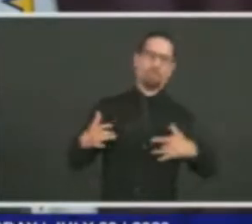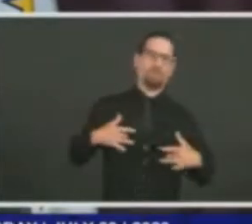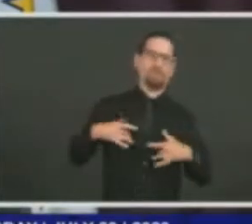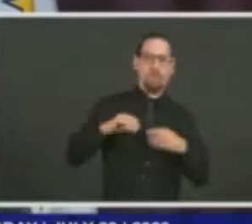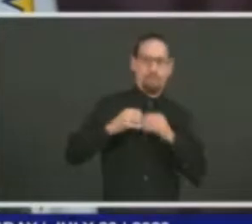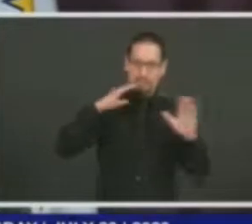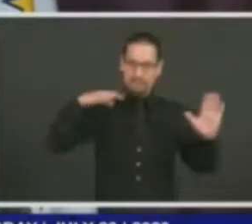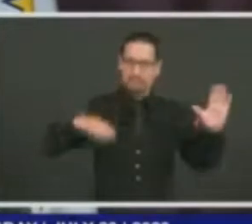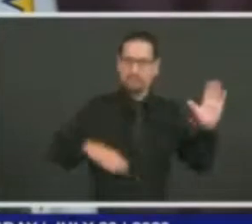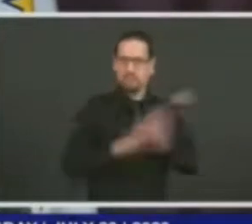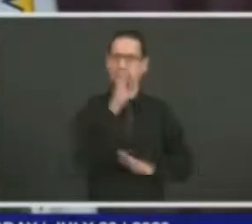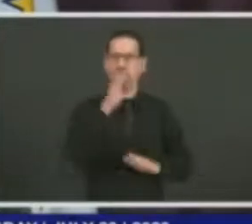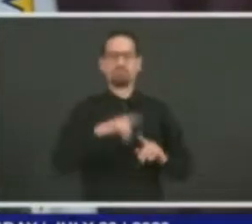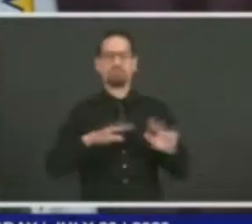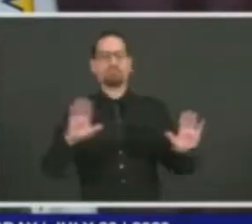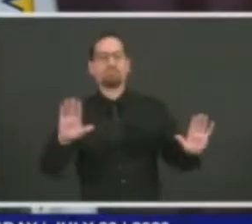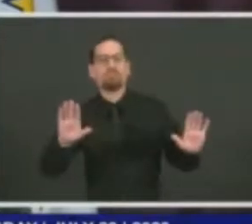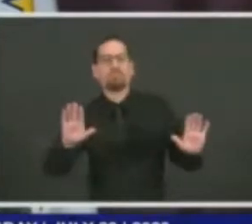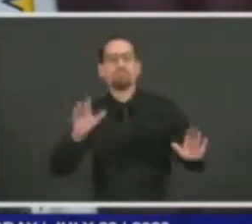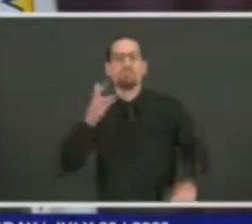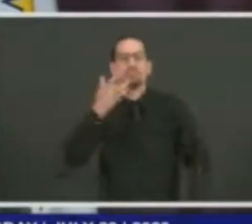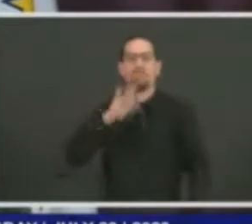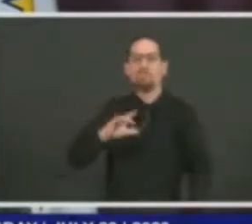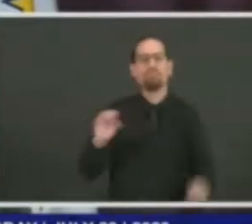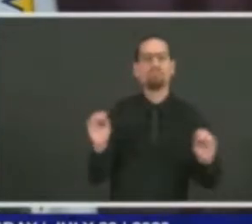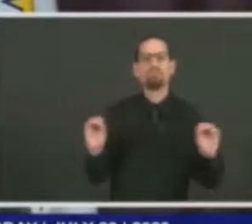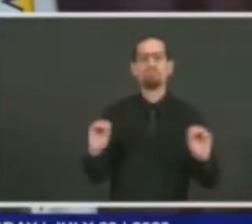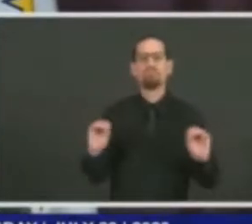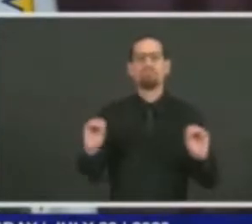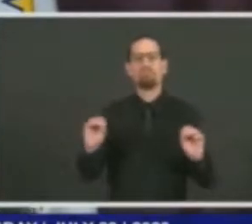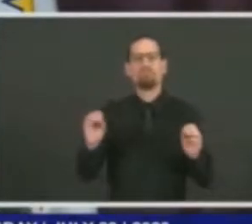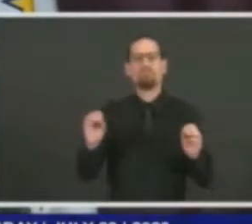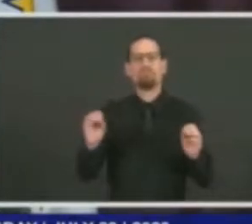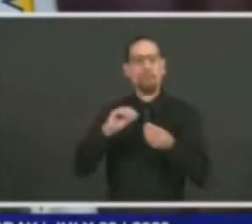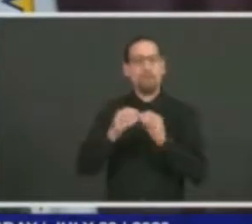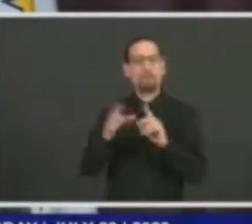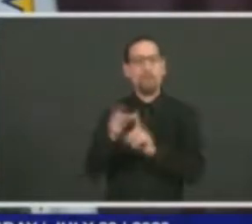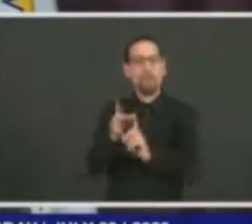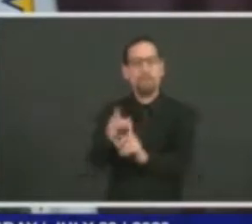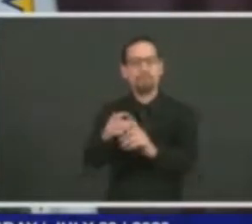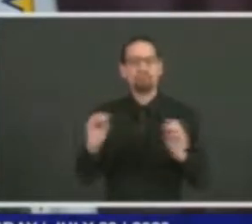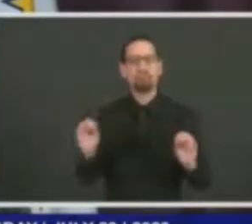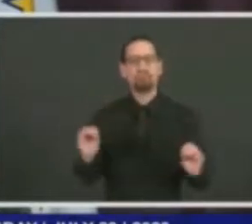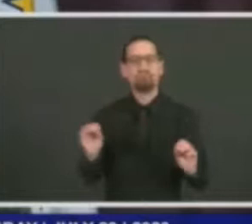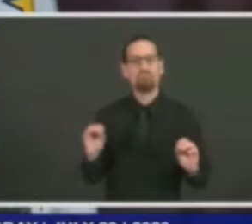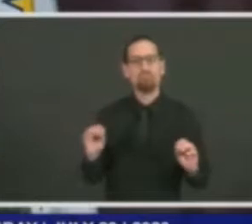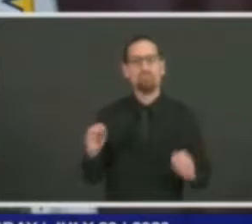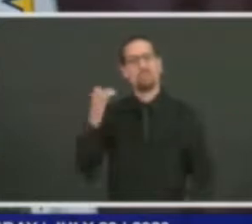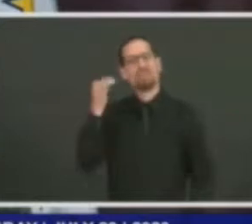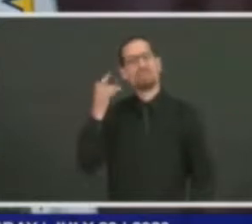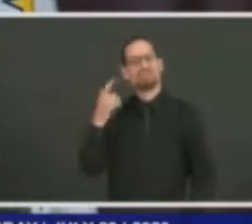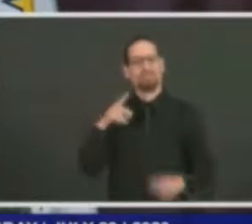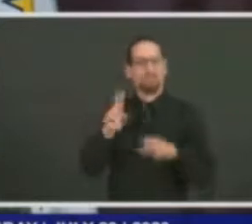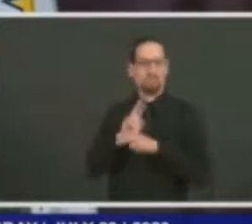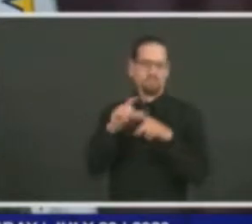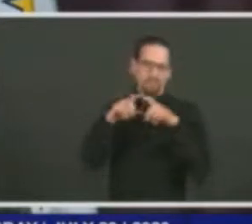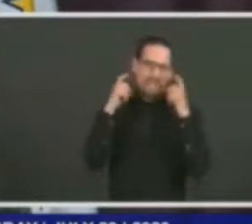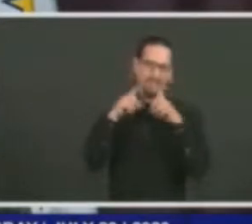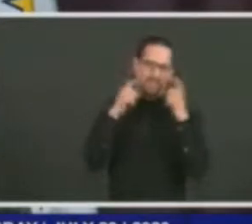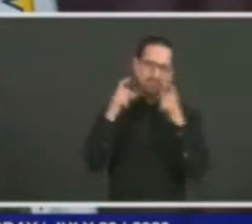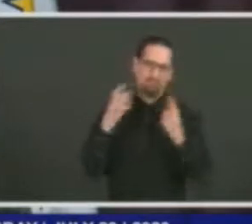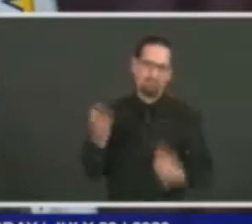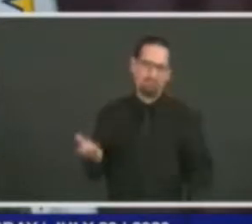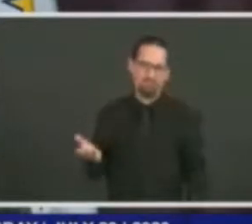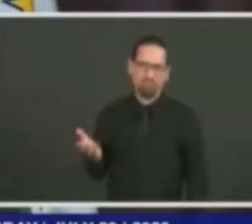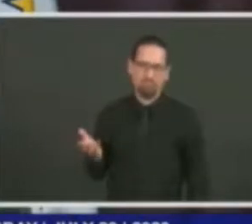our theory is that that's because everyone had a mask on. So had we seen cases,